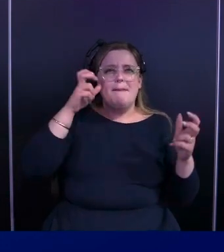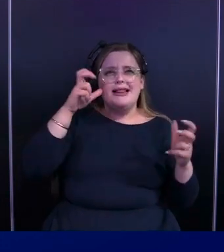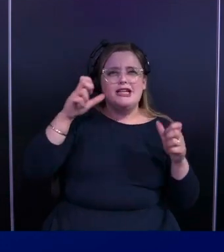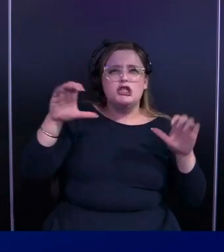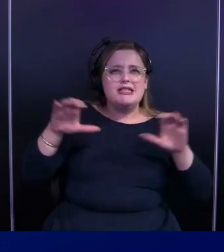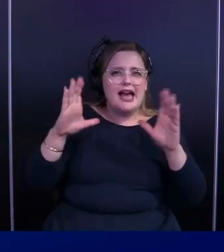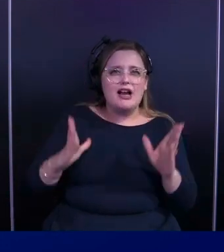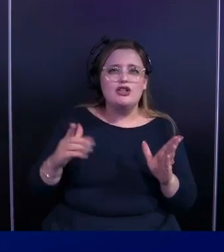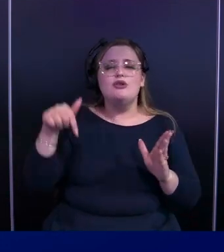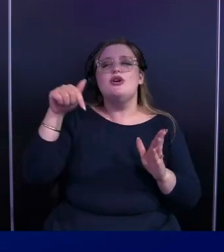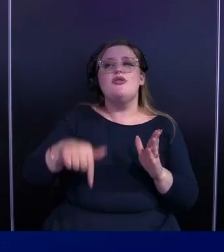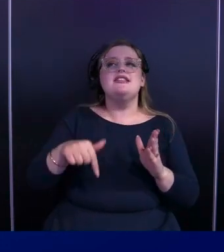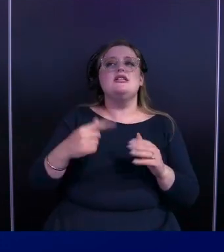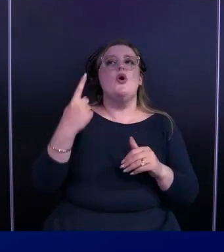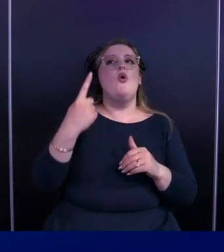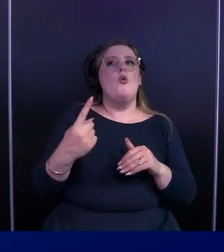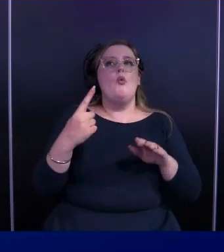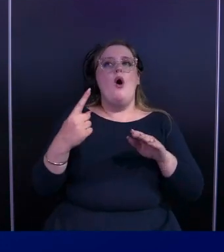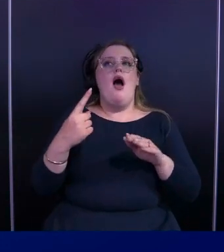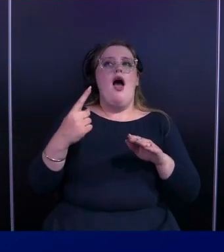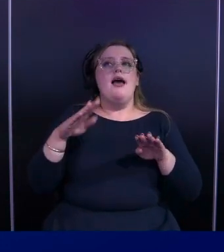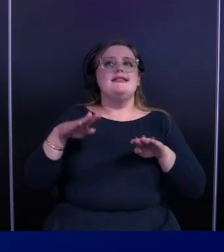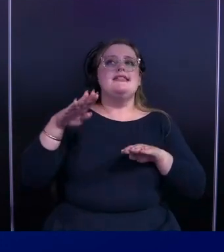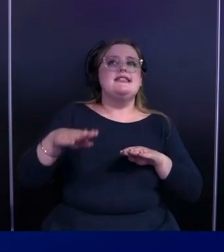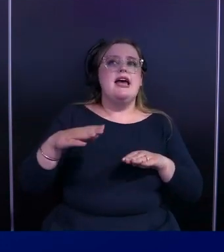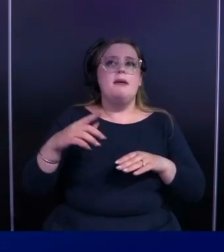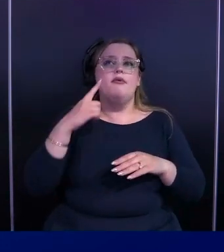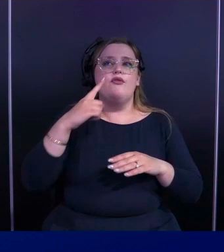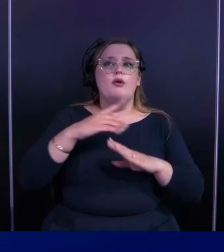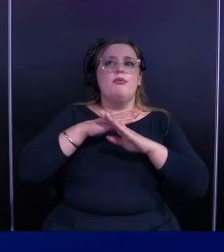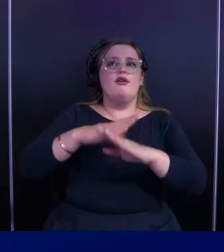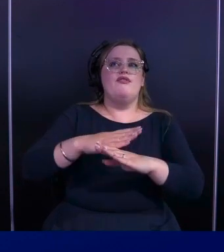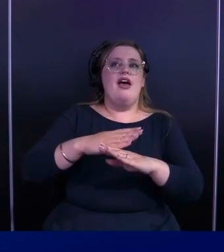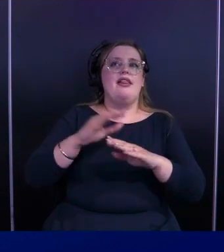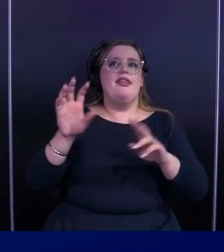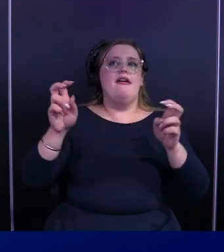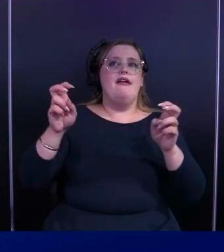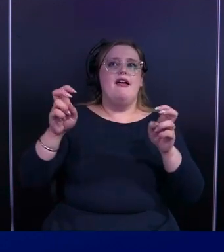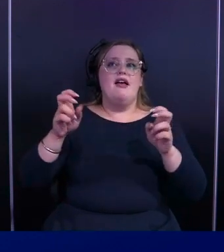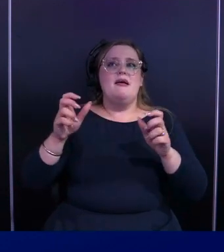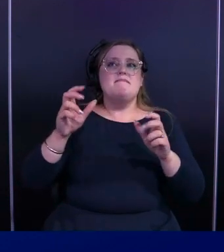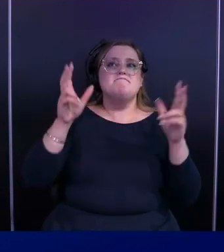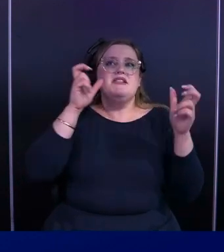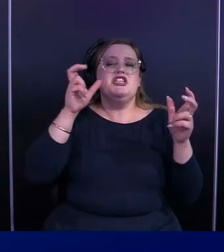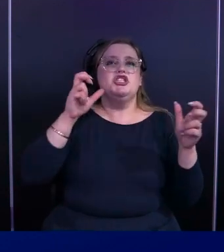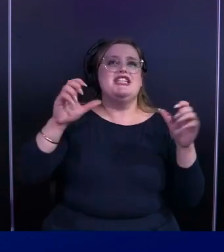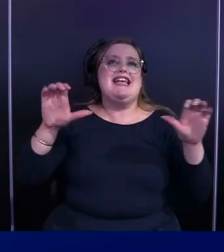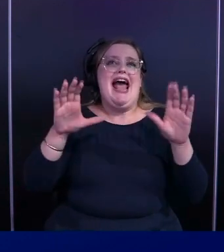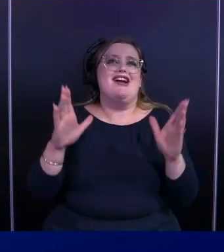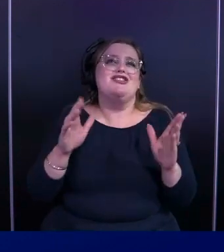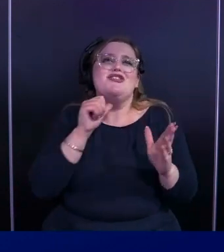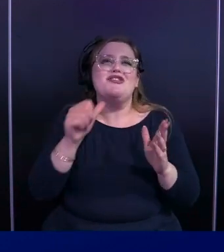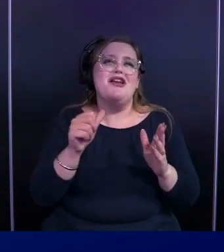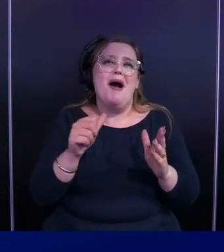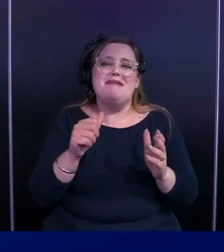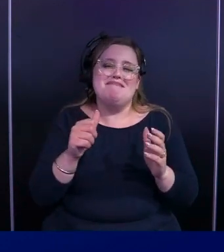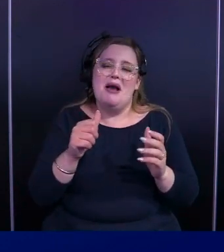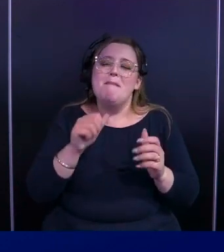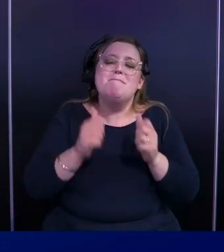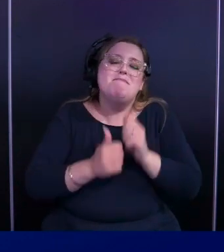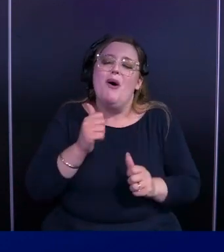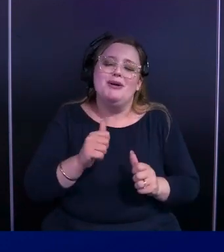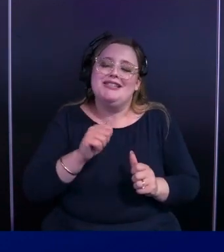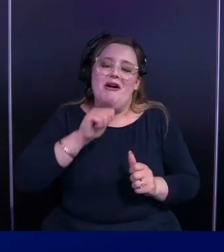prevent potential, quote, malicious actor. Not that a customer is necessarily a malicious actor. Most things happen via error,